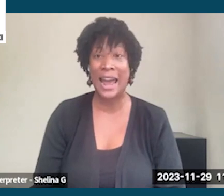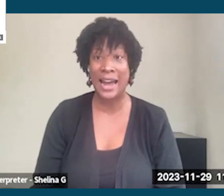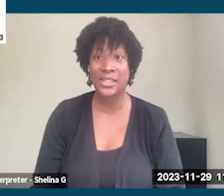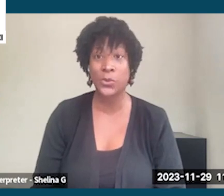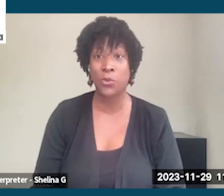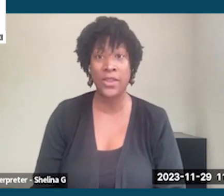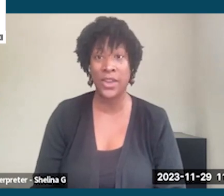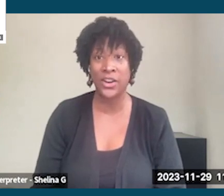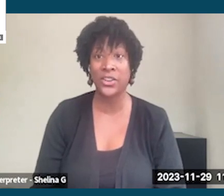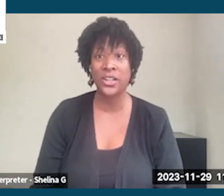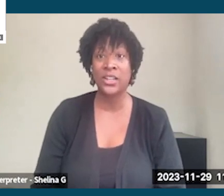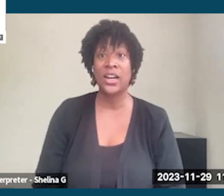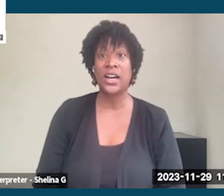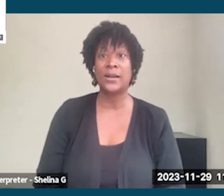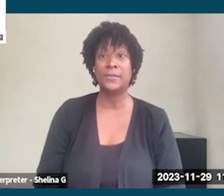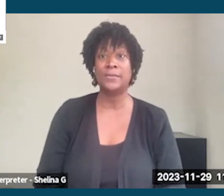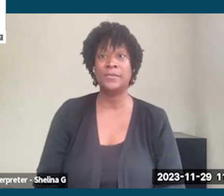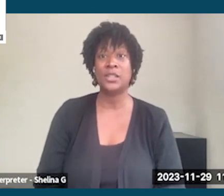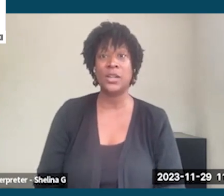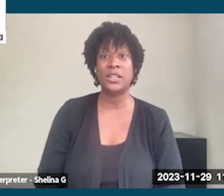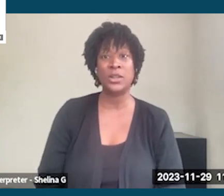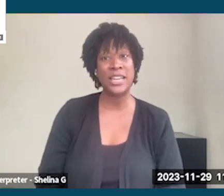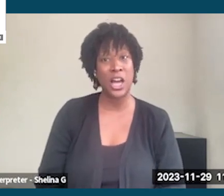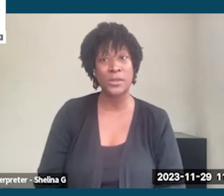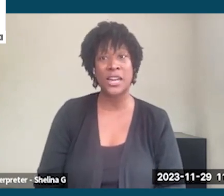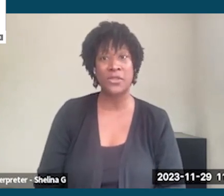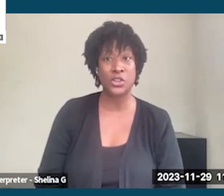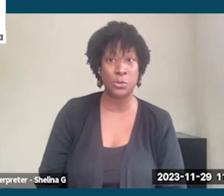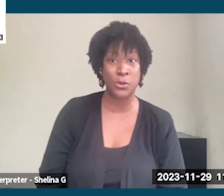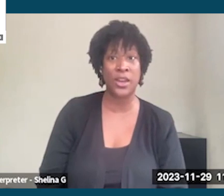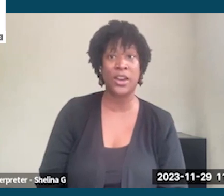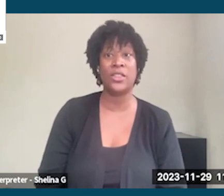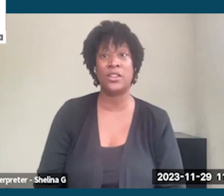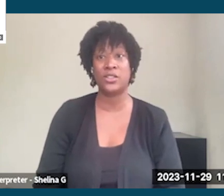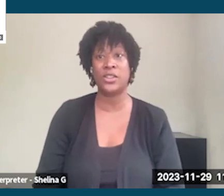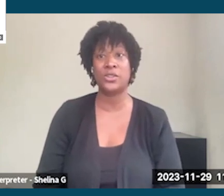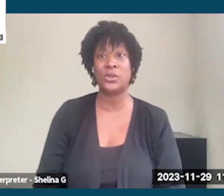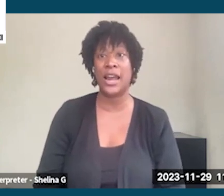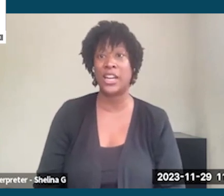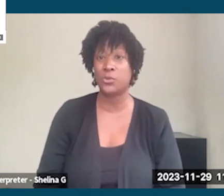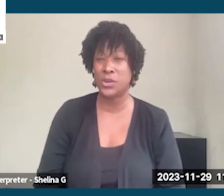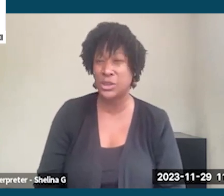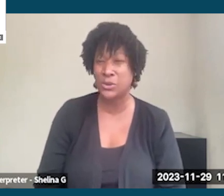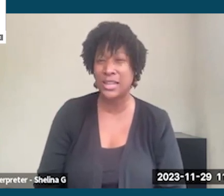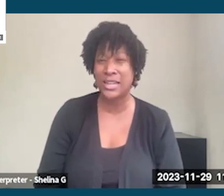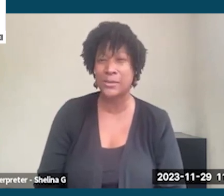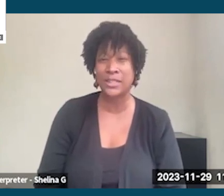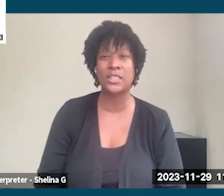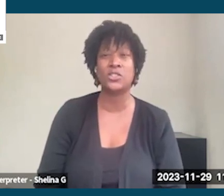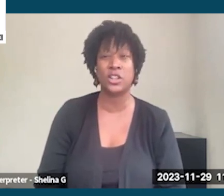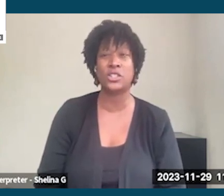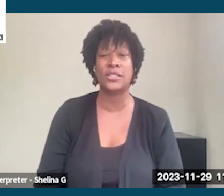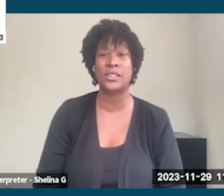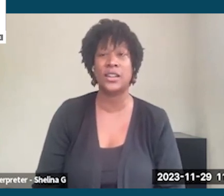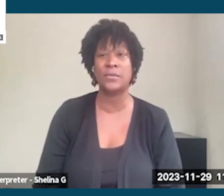questions, I can ask right there. So it really helps to have the interpreter there and the doctor there so that I can read those last